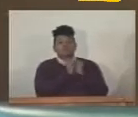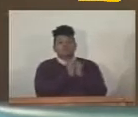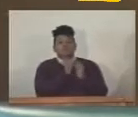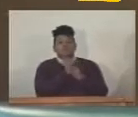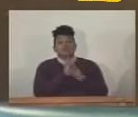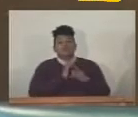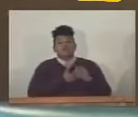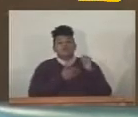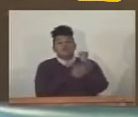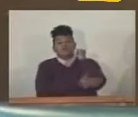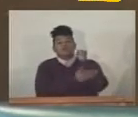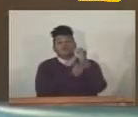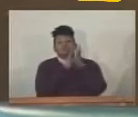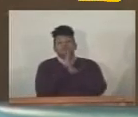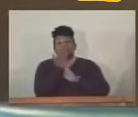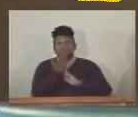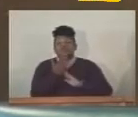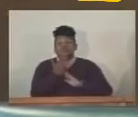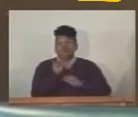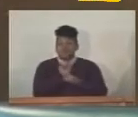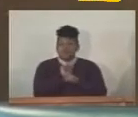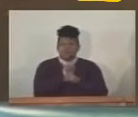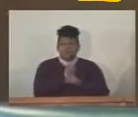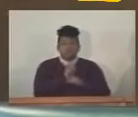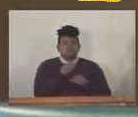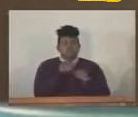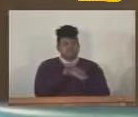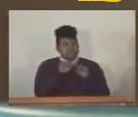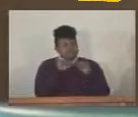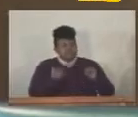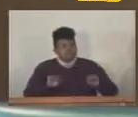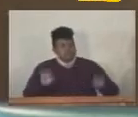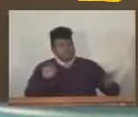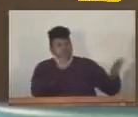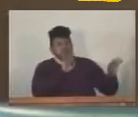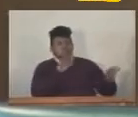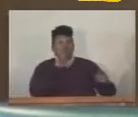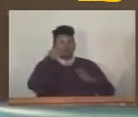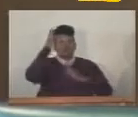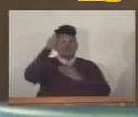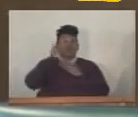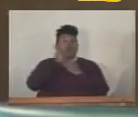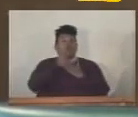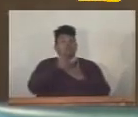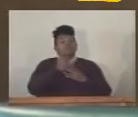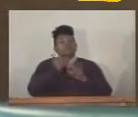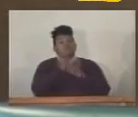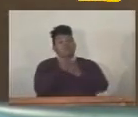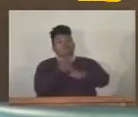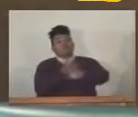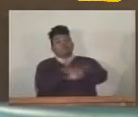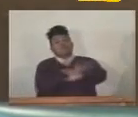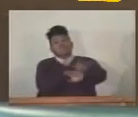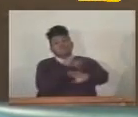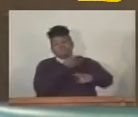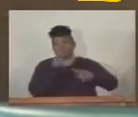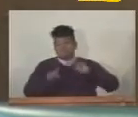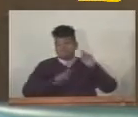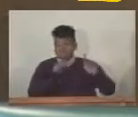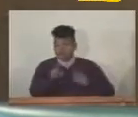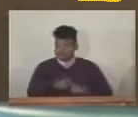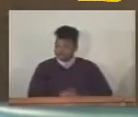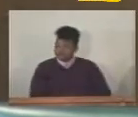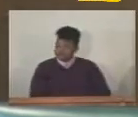peaceful, democratic, hardworking, and with God's help, devoted always to the progress of the people.